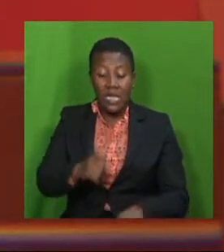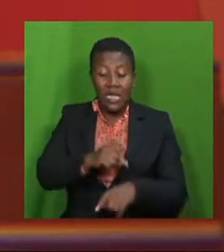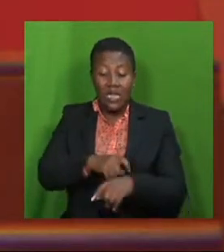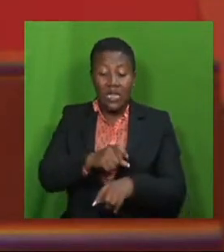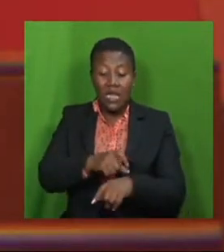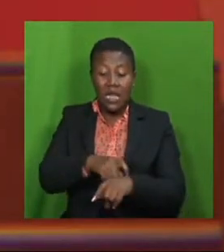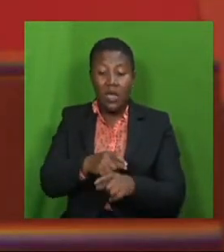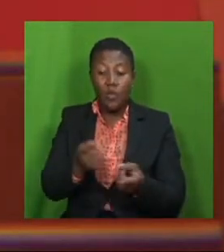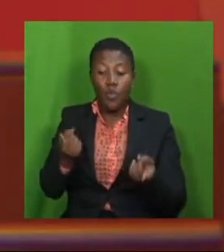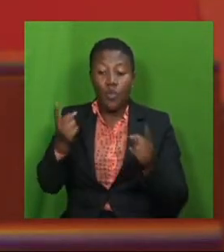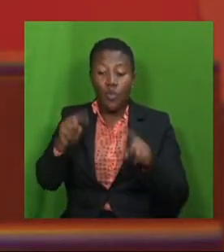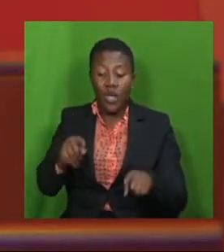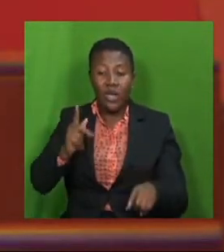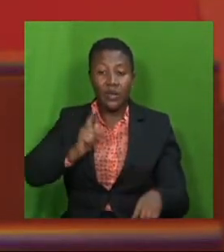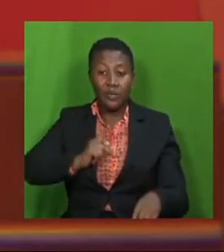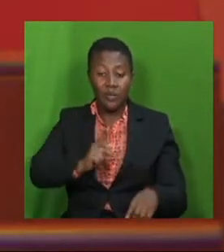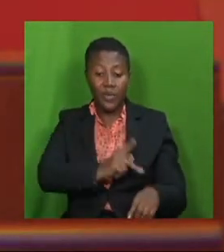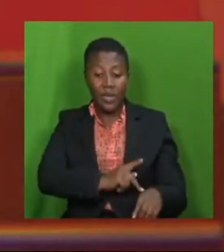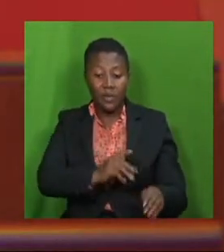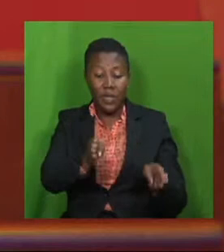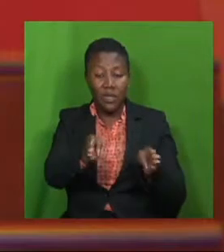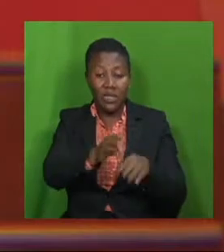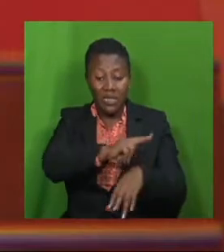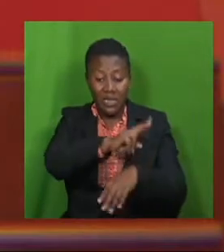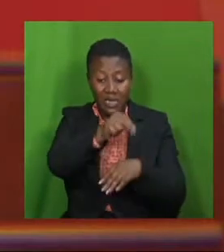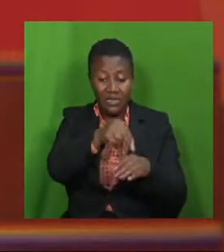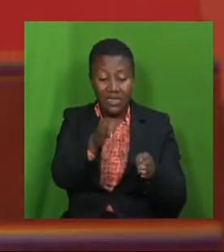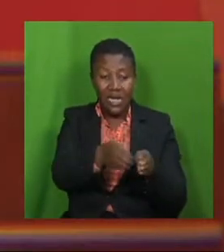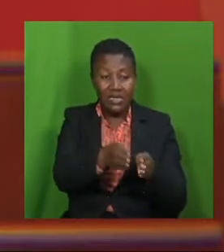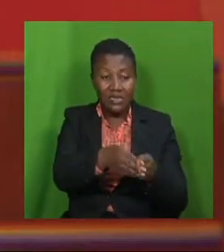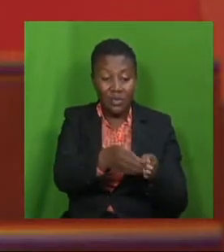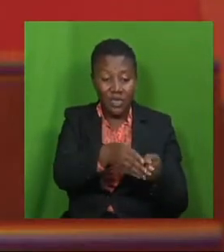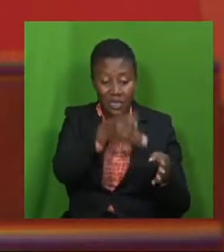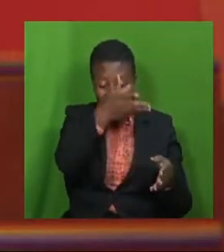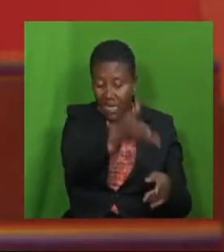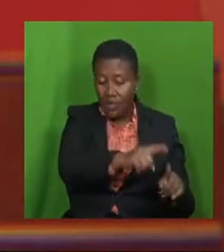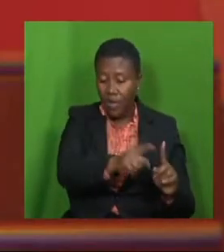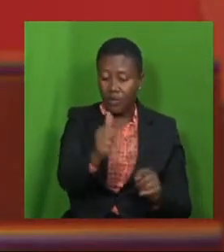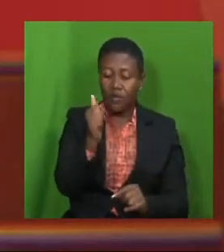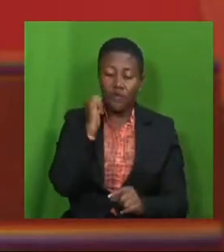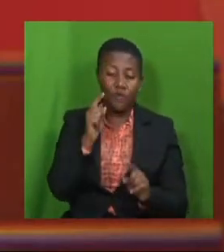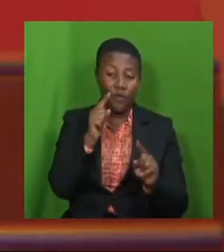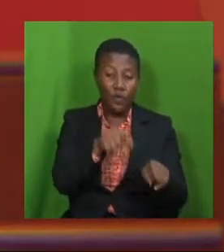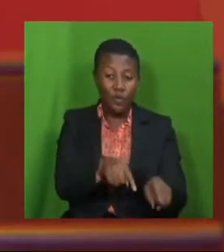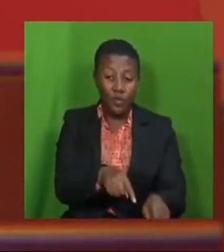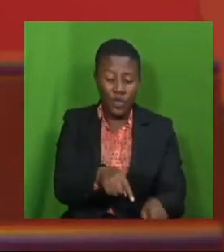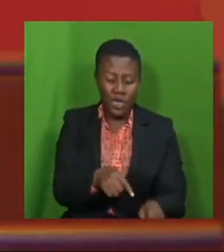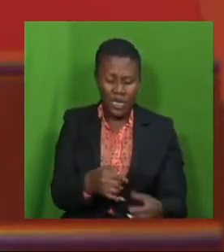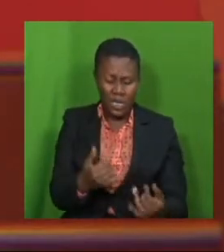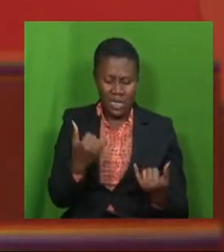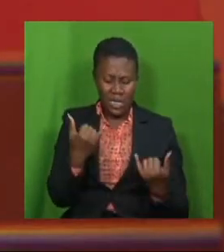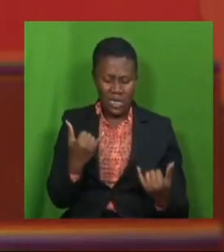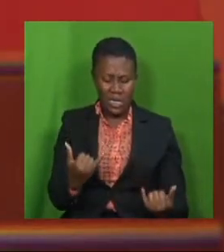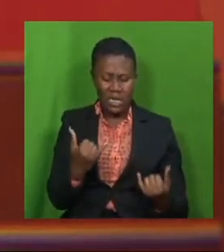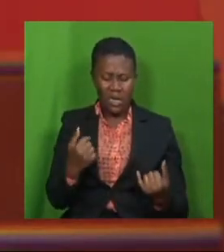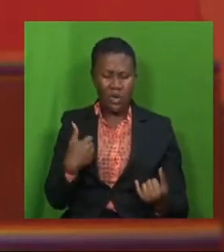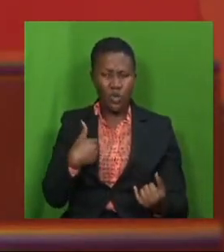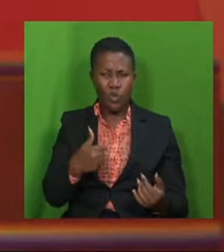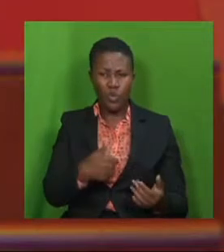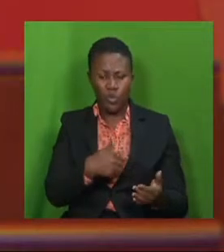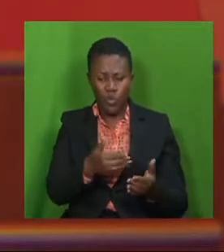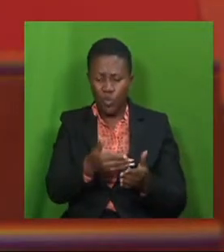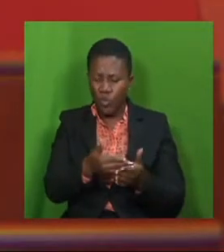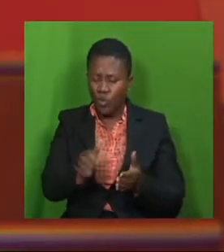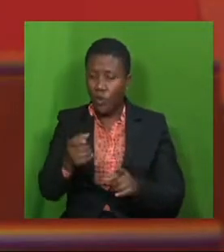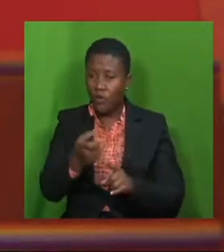summoned to meet and continues to meet." So we've moved away from 2